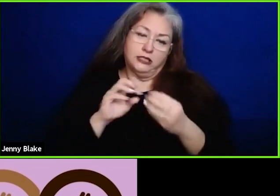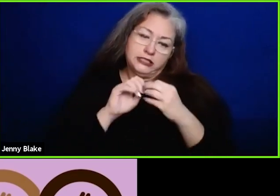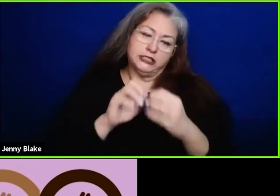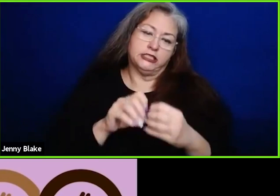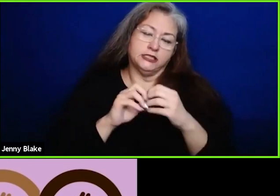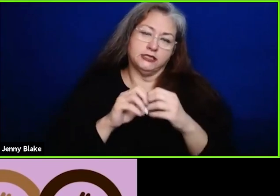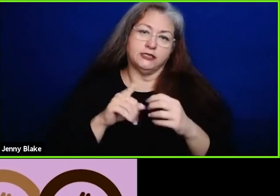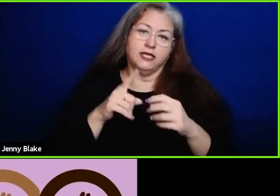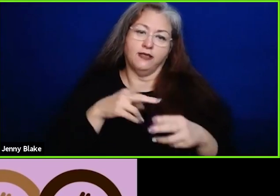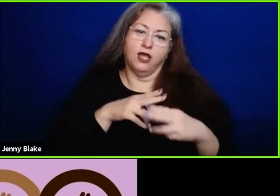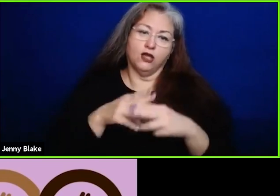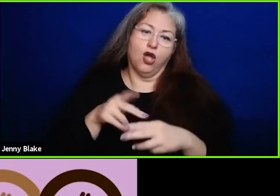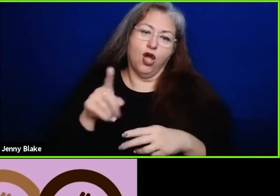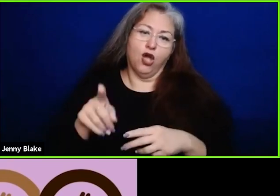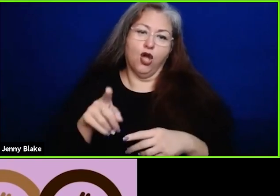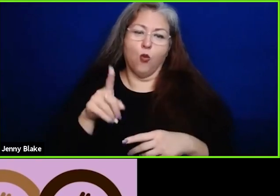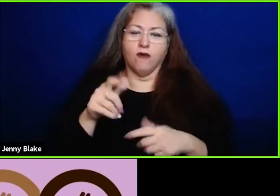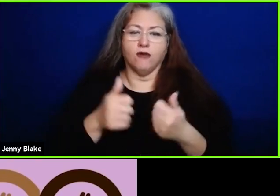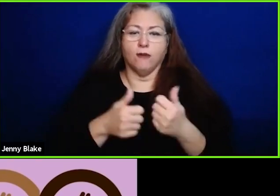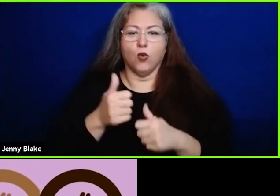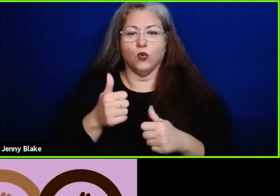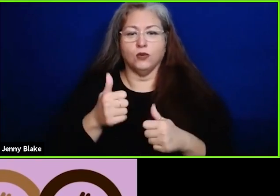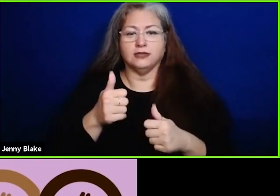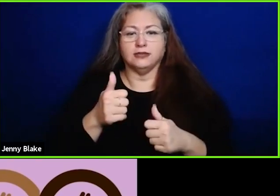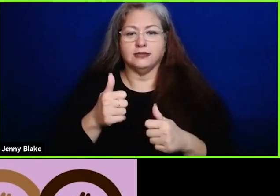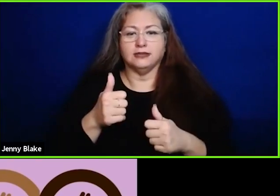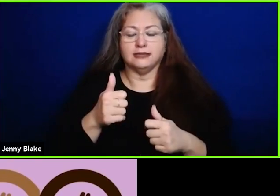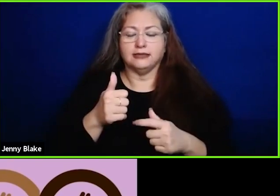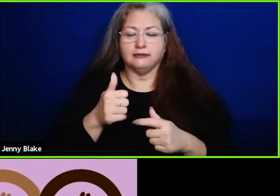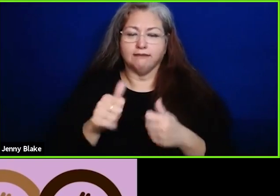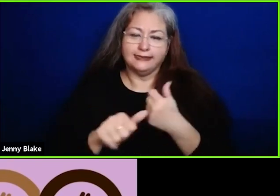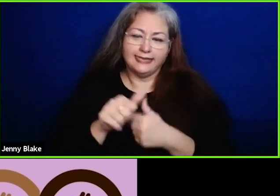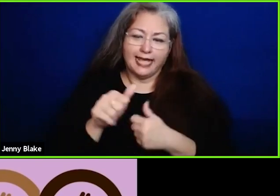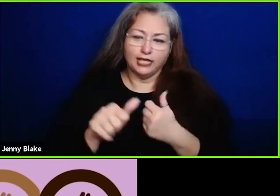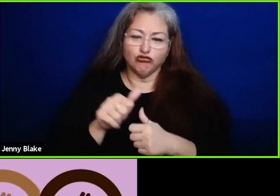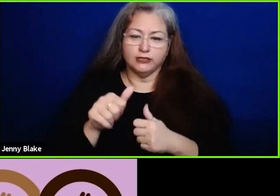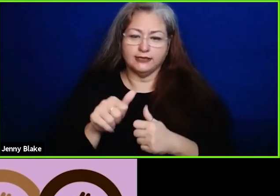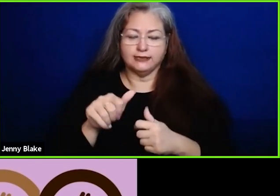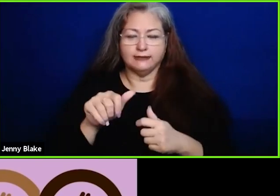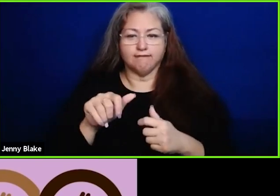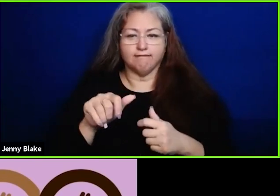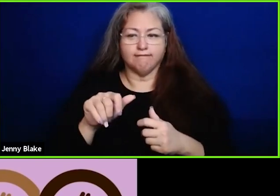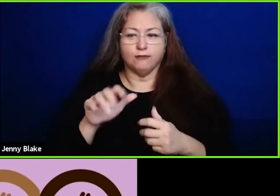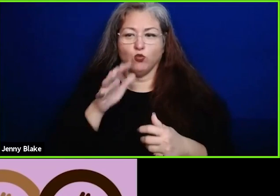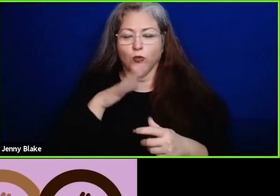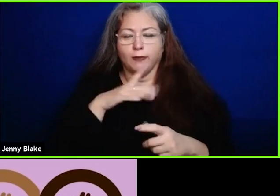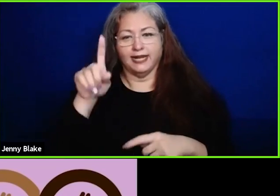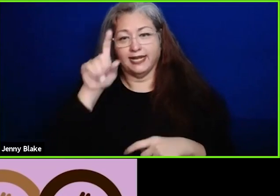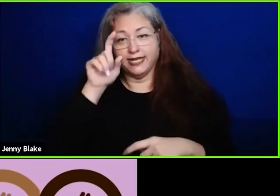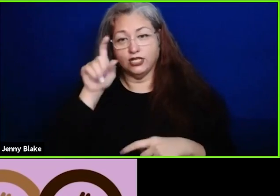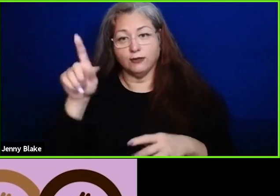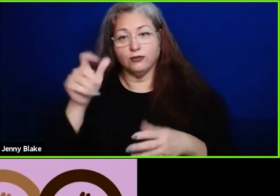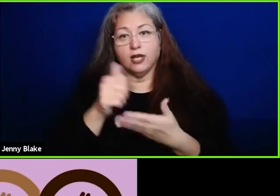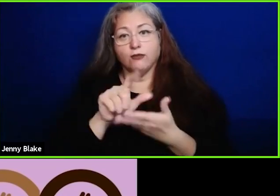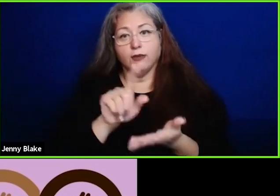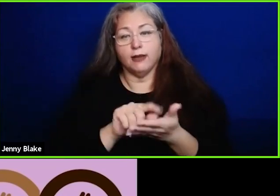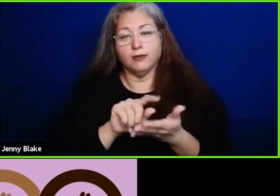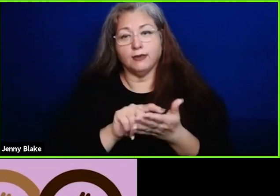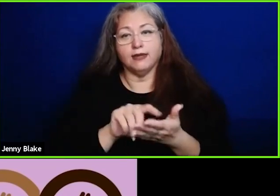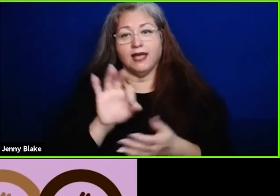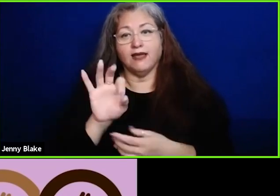often called, you know, one of the most dangerous and controversial women in Egypt. She helped to publish a feminist